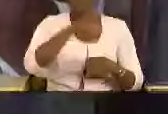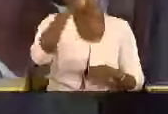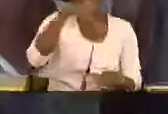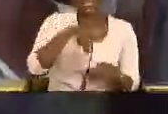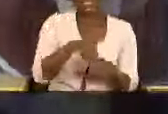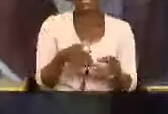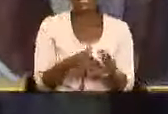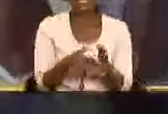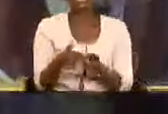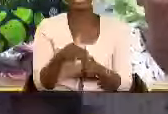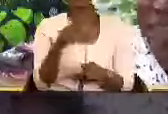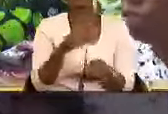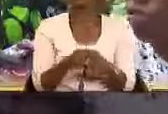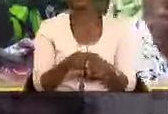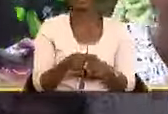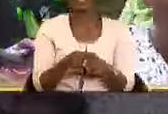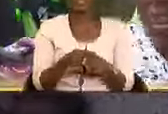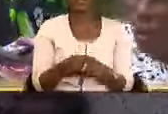of